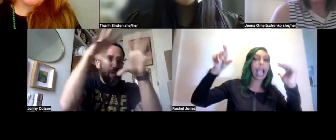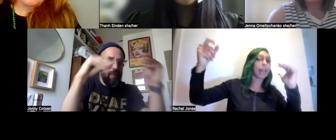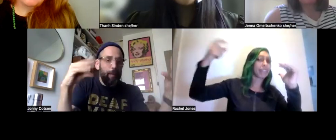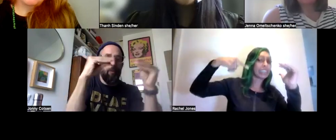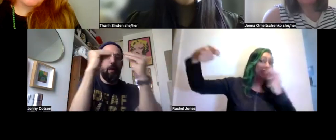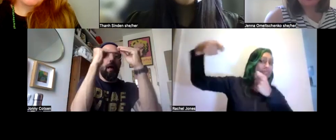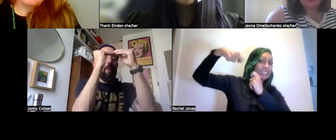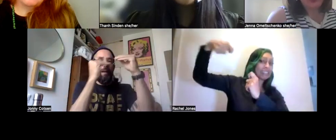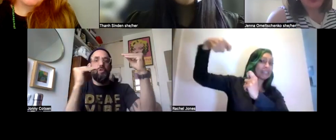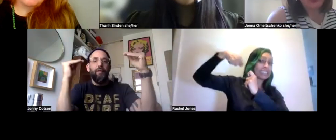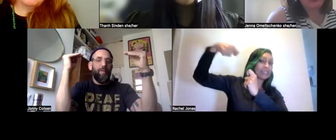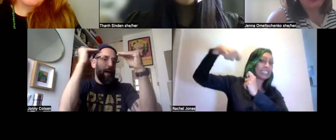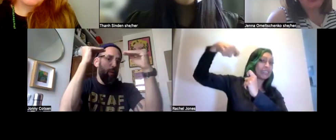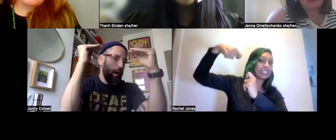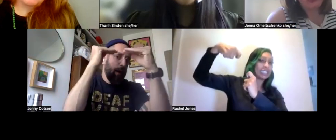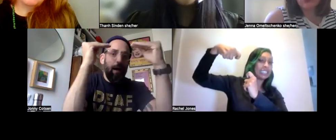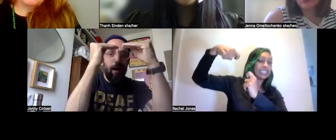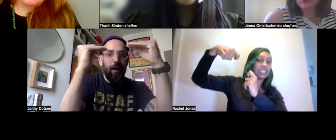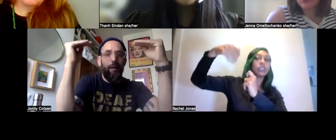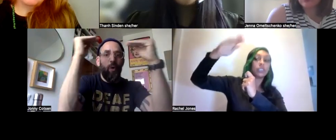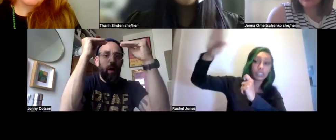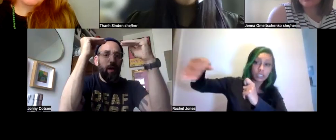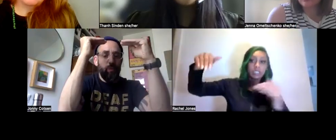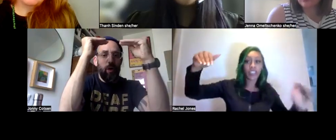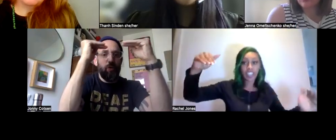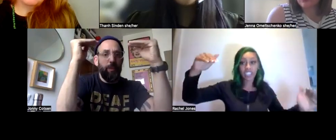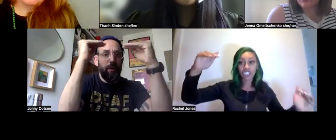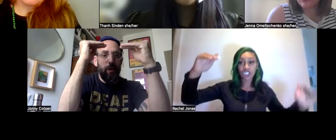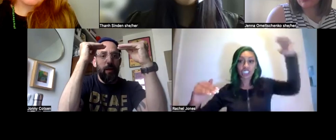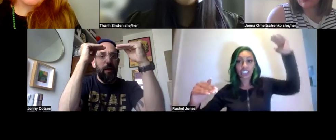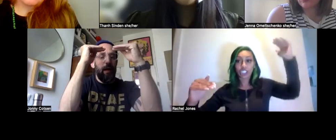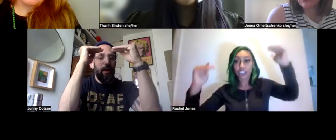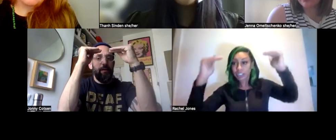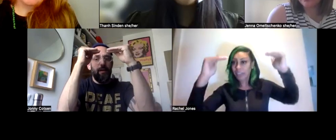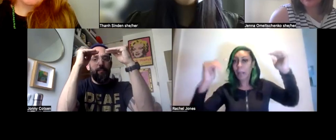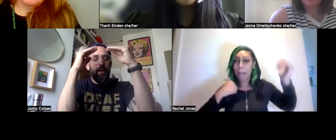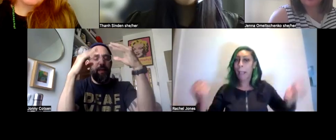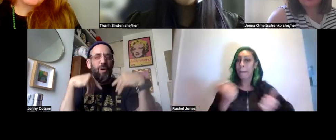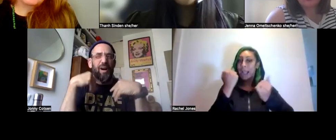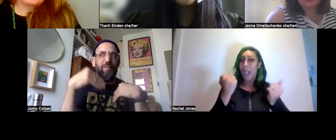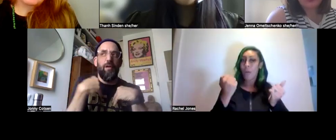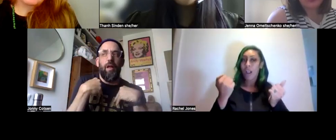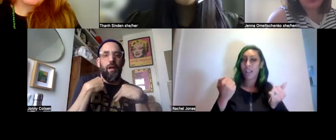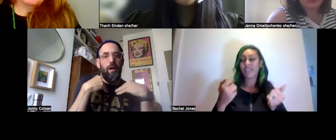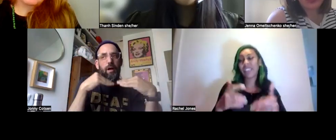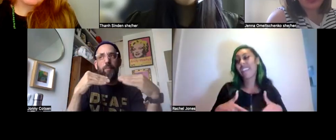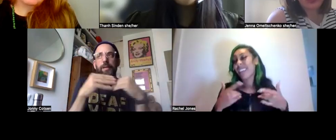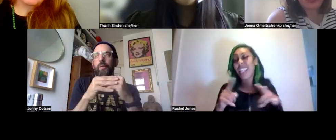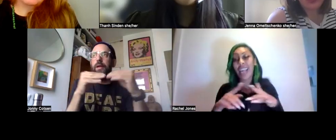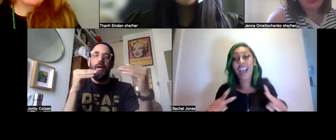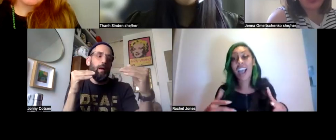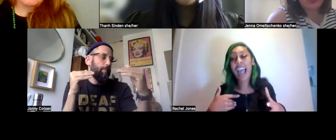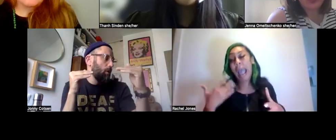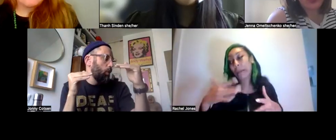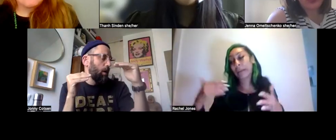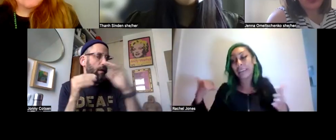everything, drain them out, and then shift the power of what I could, what should be doing. And that's what I feel like I've been